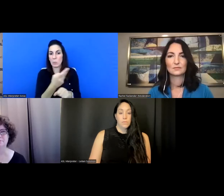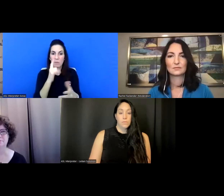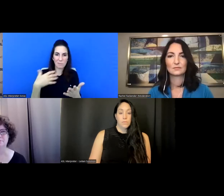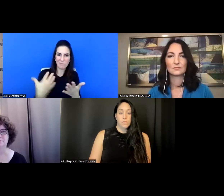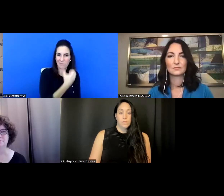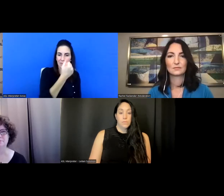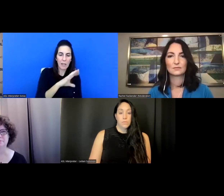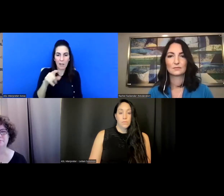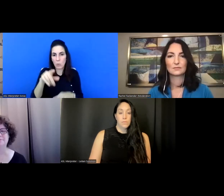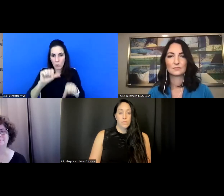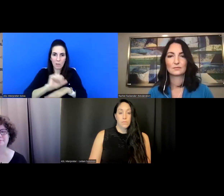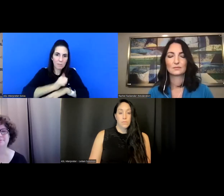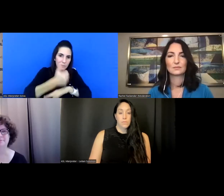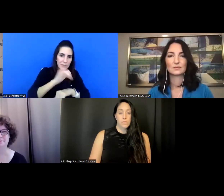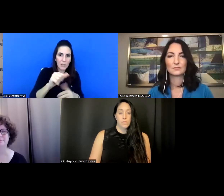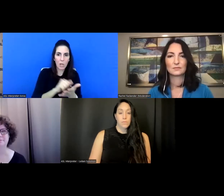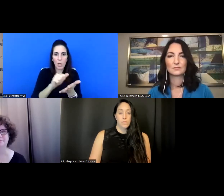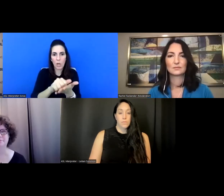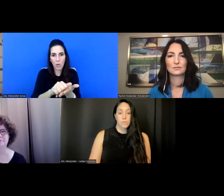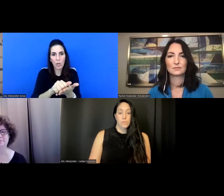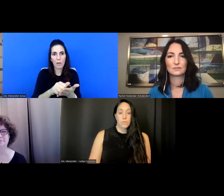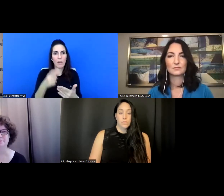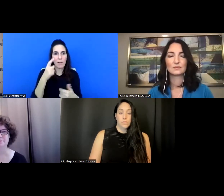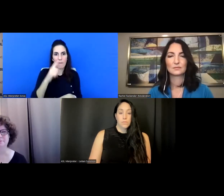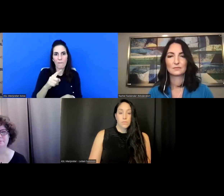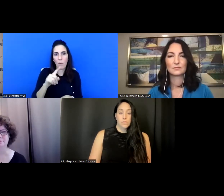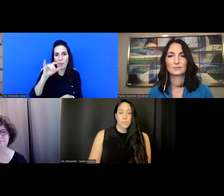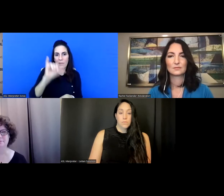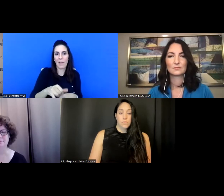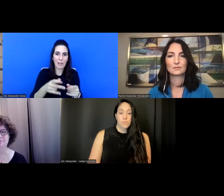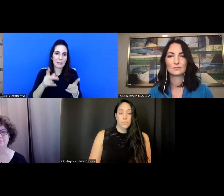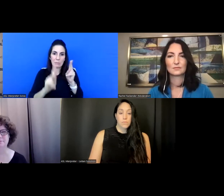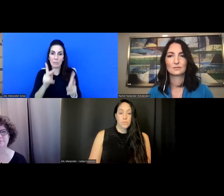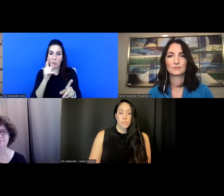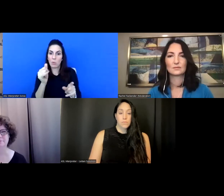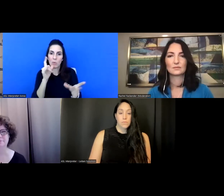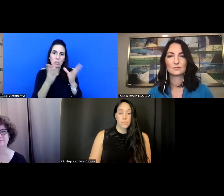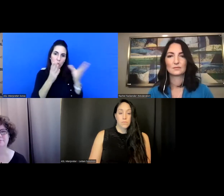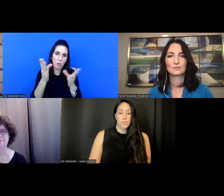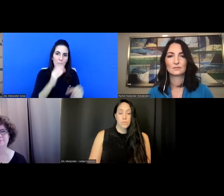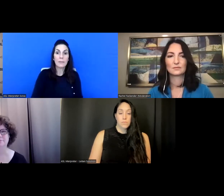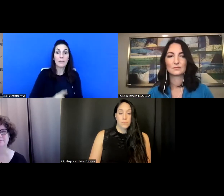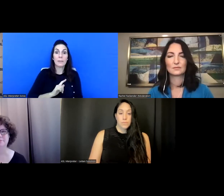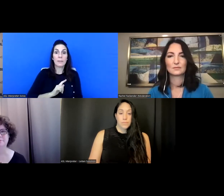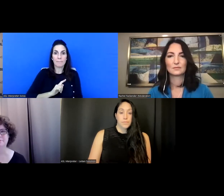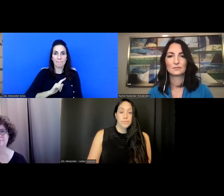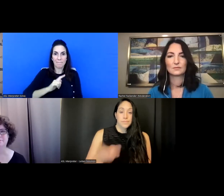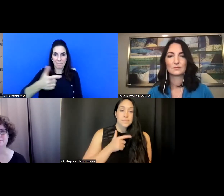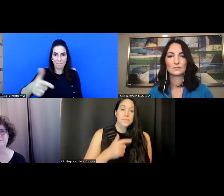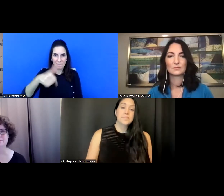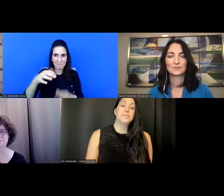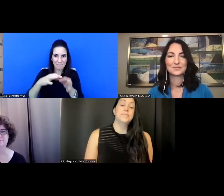way for you to establish those accounts on behalf of the residents you serve, or the customers you serve. So that was one